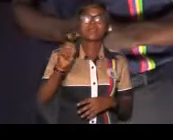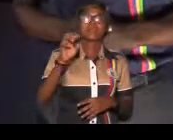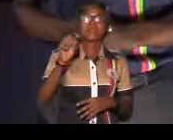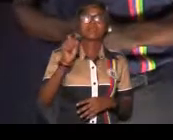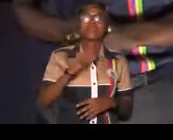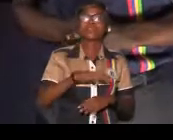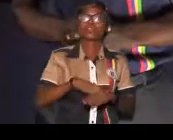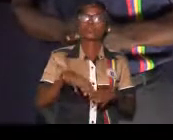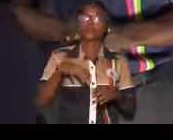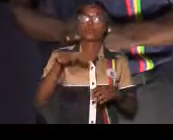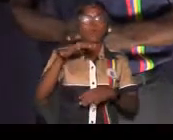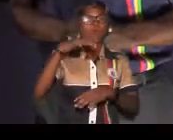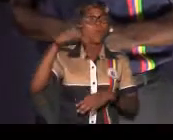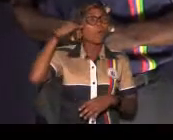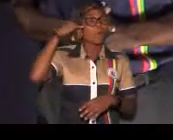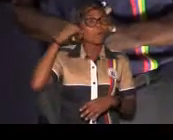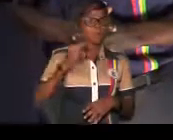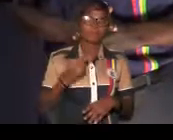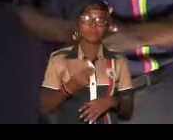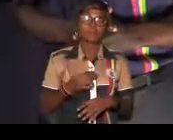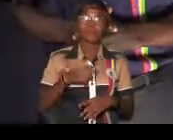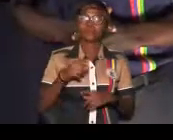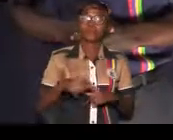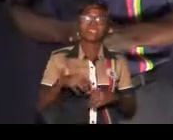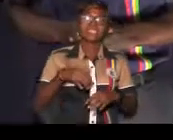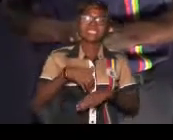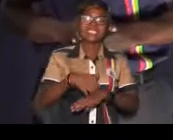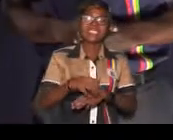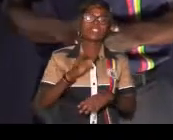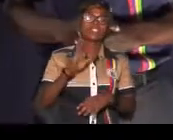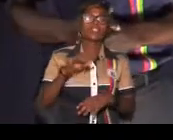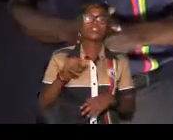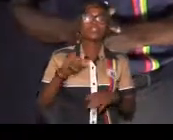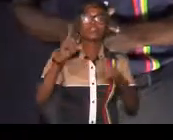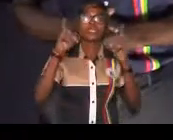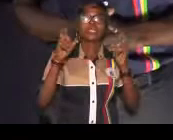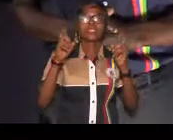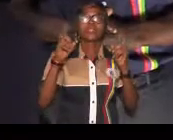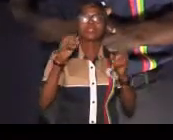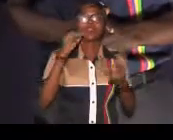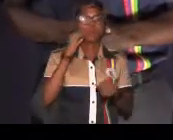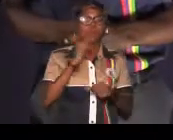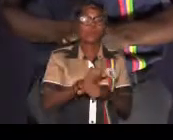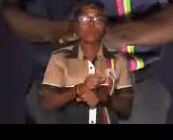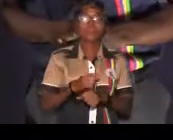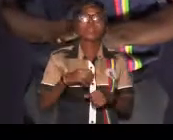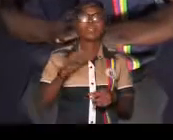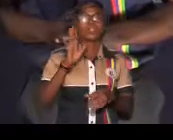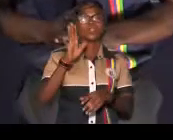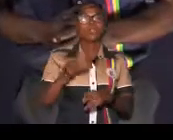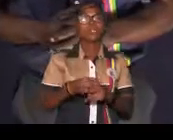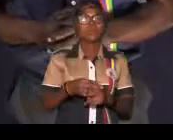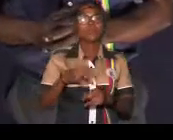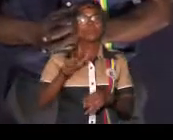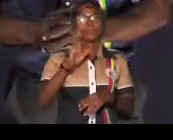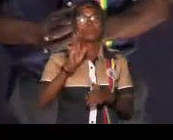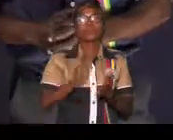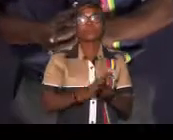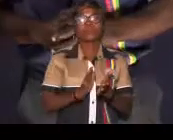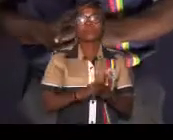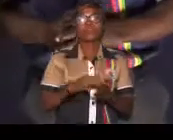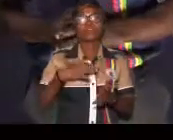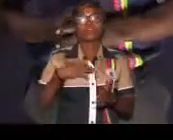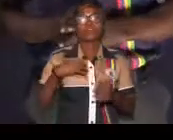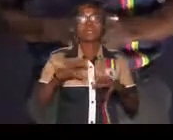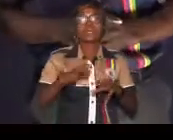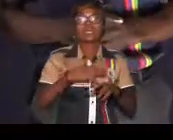call that line. And when you are sending your assignments, make sure you indicate your name, Your school, Your class. and